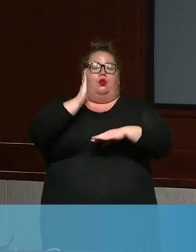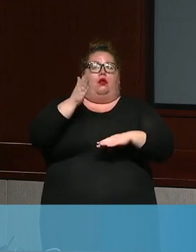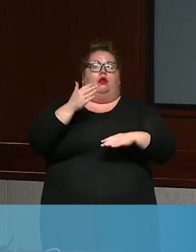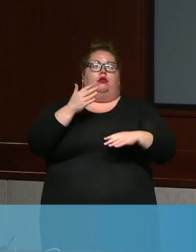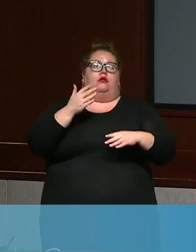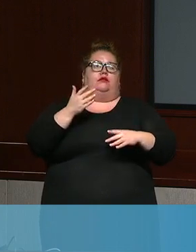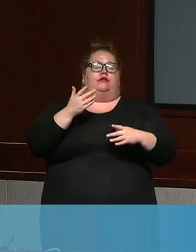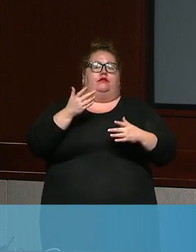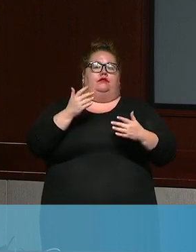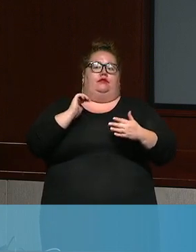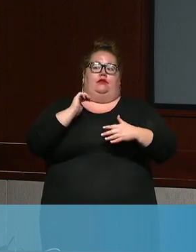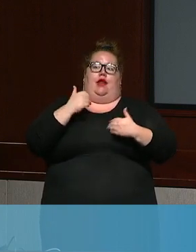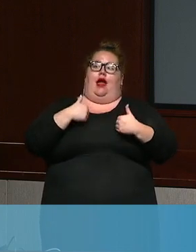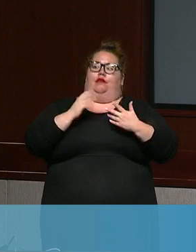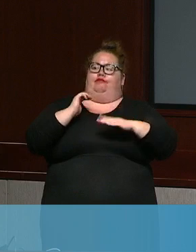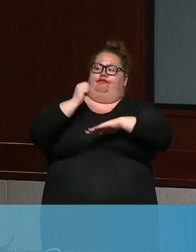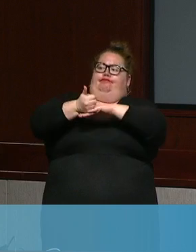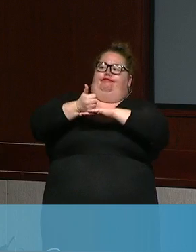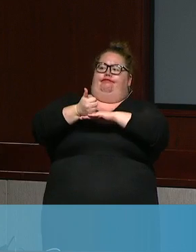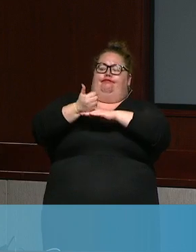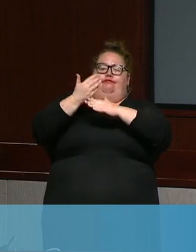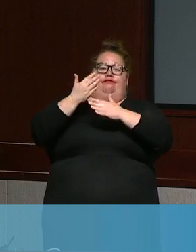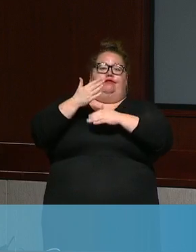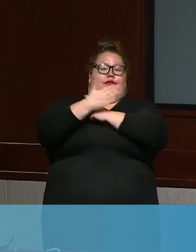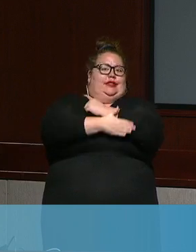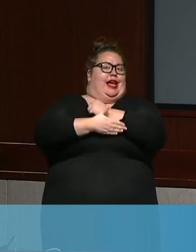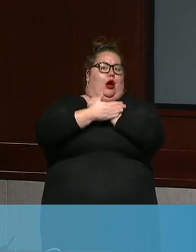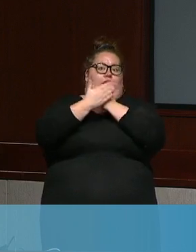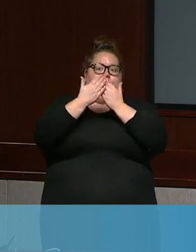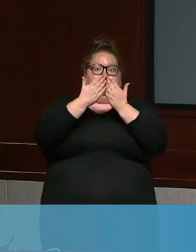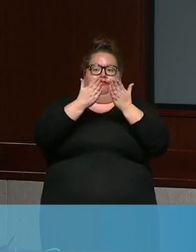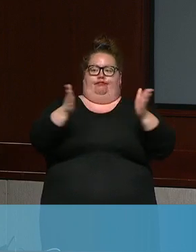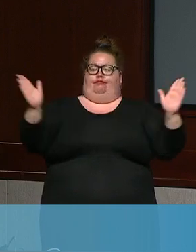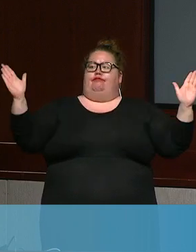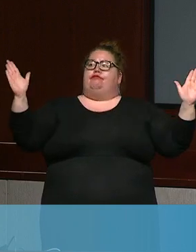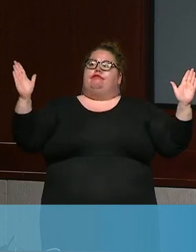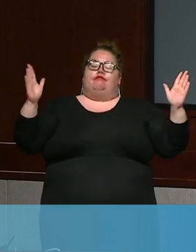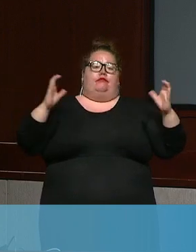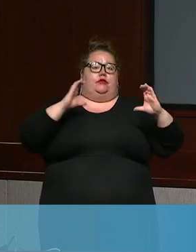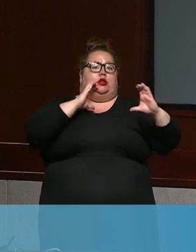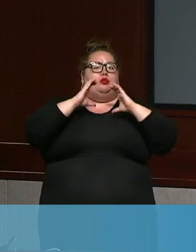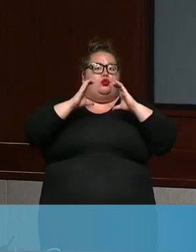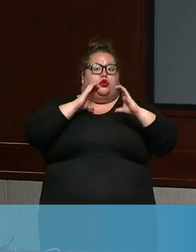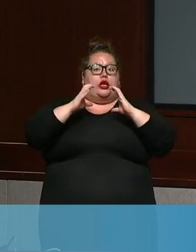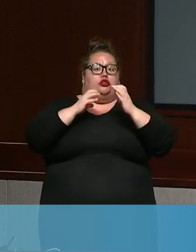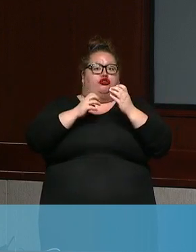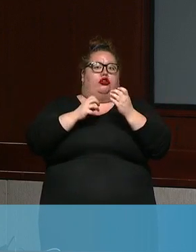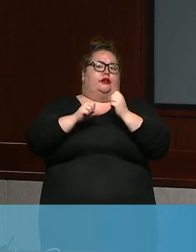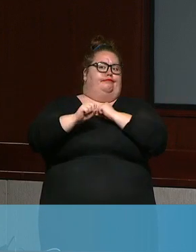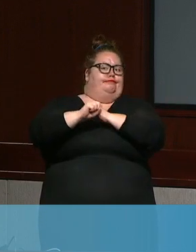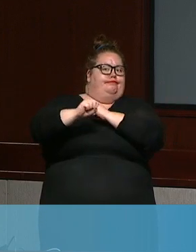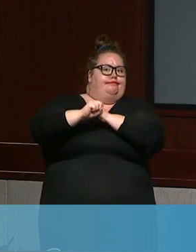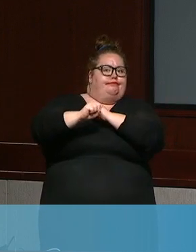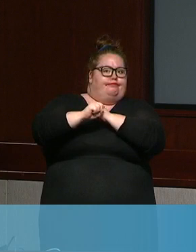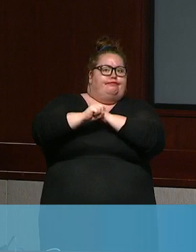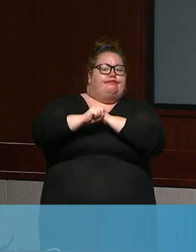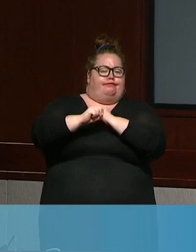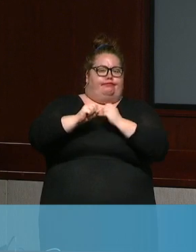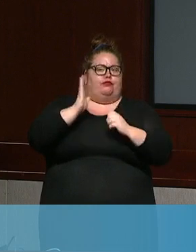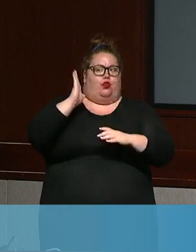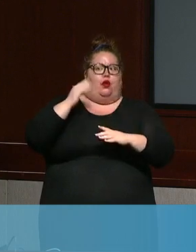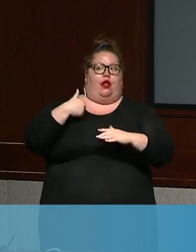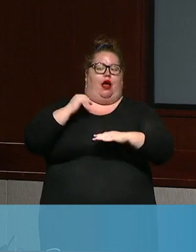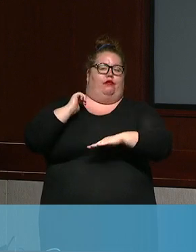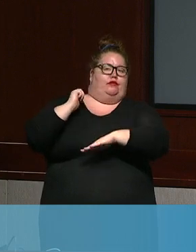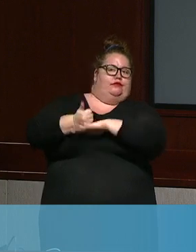county-wide communications campaign that will have an element of that